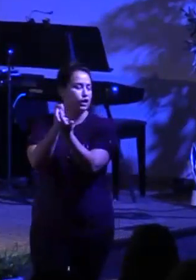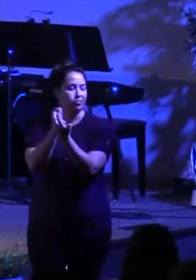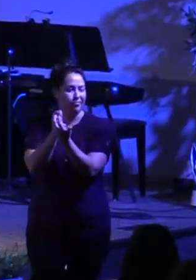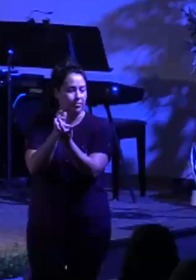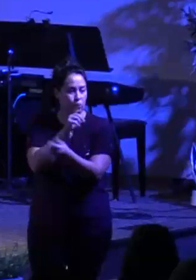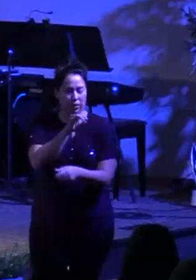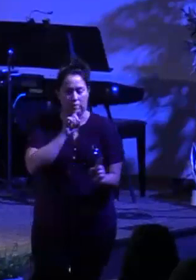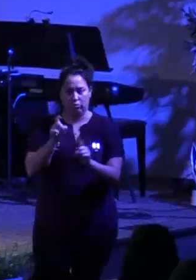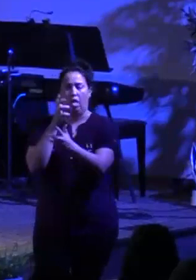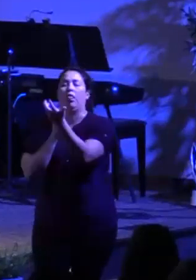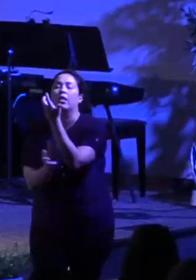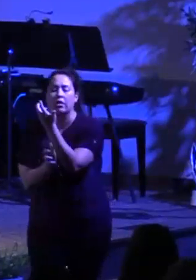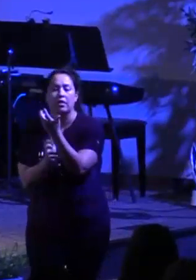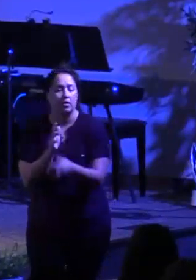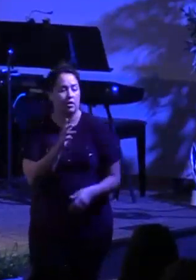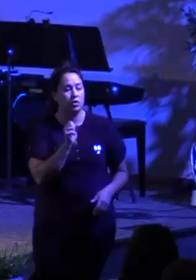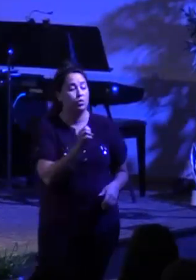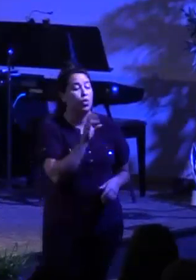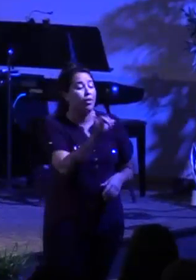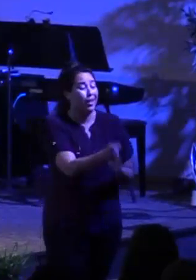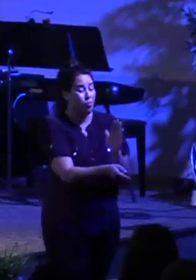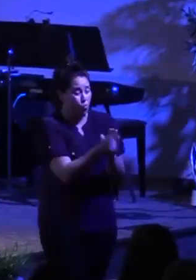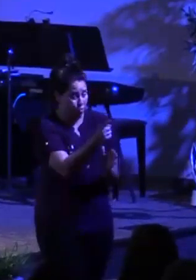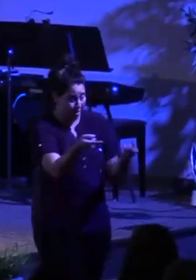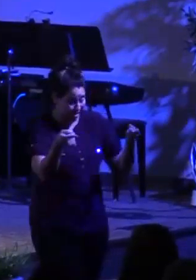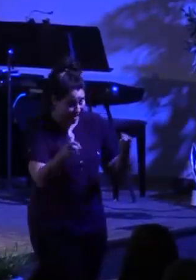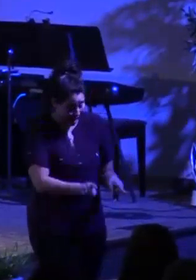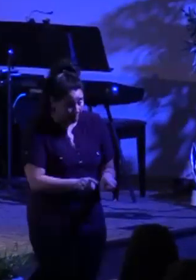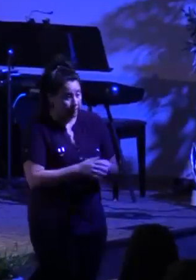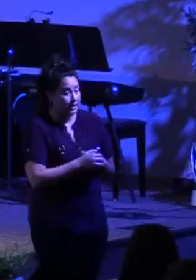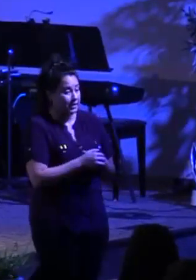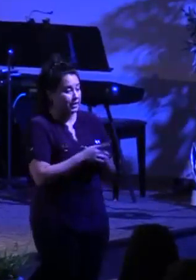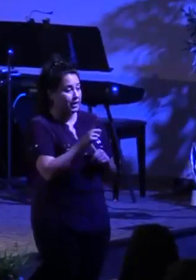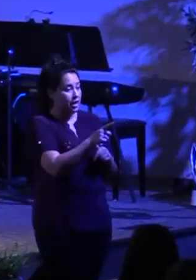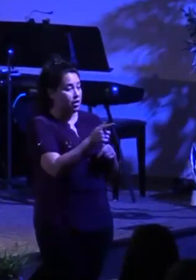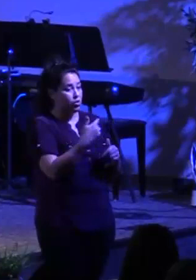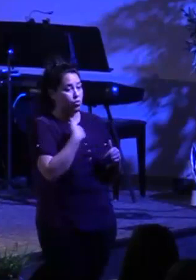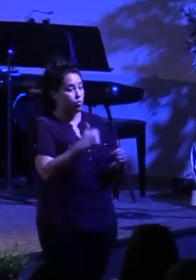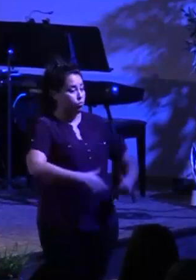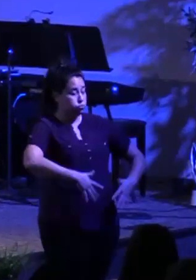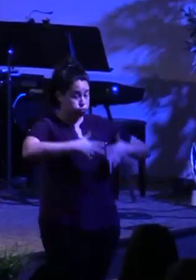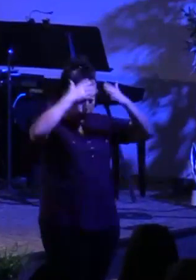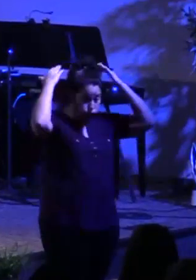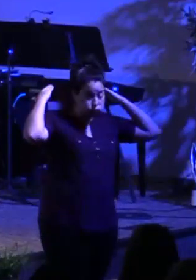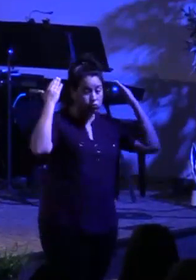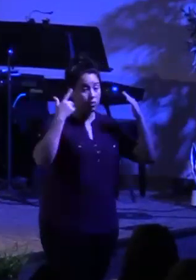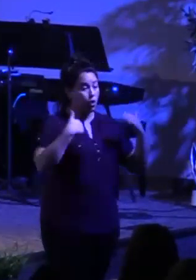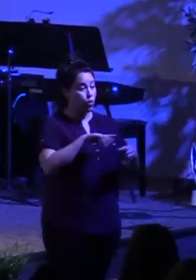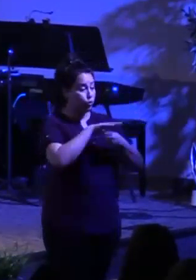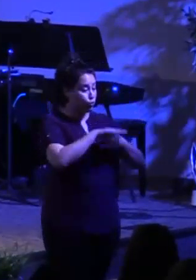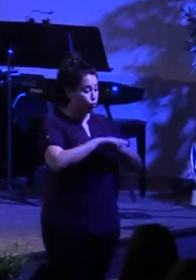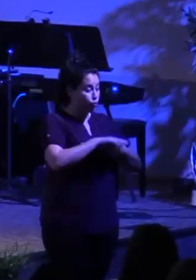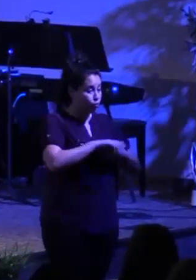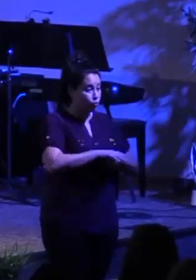threat. She goes, the moment that happens, and you get flooded with stress hormones, and